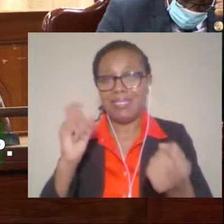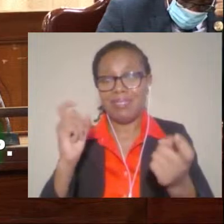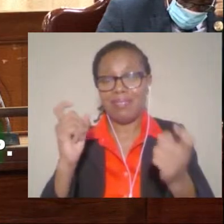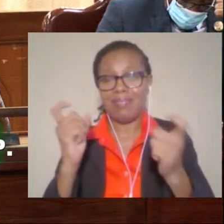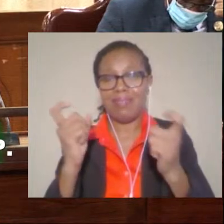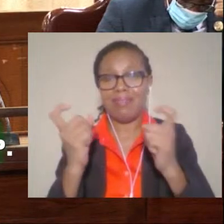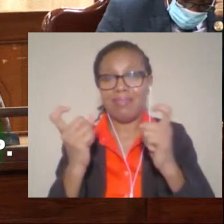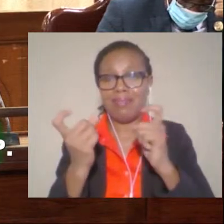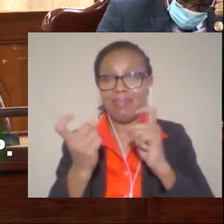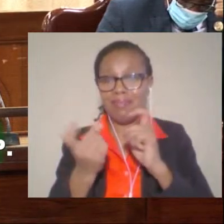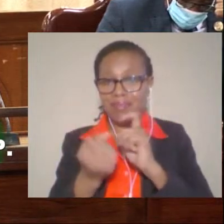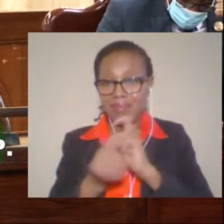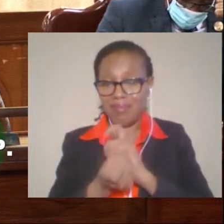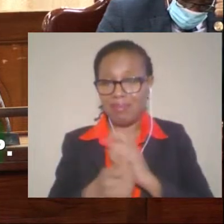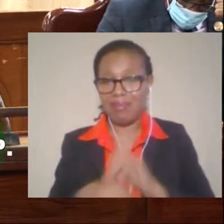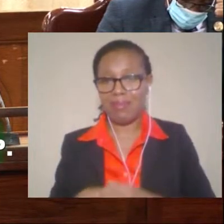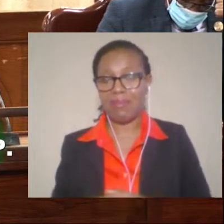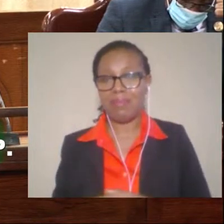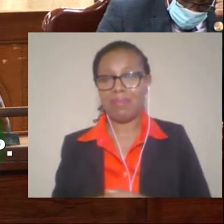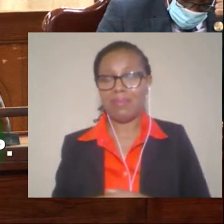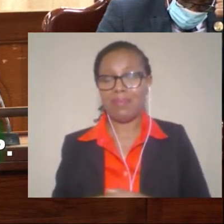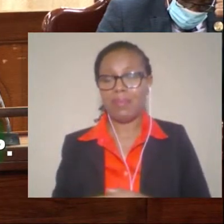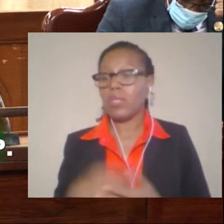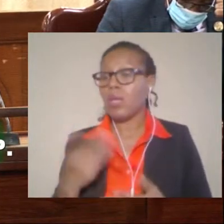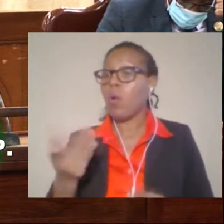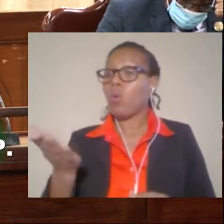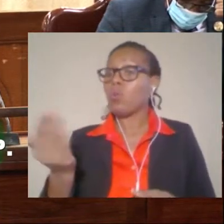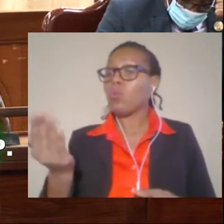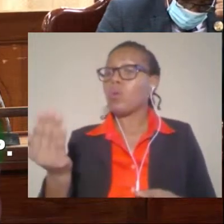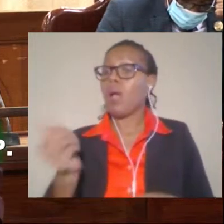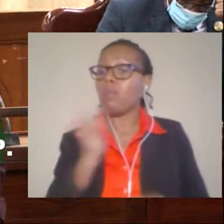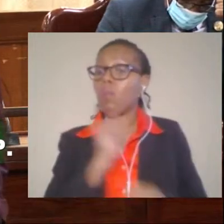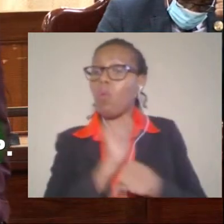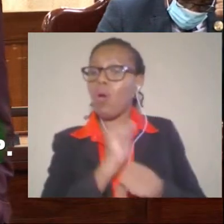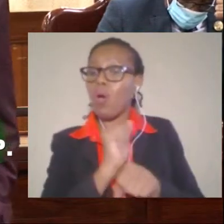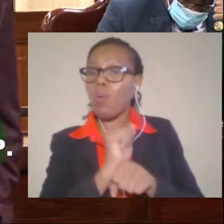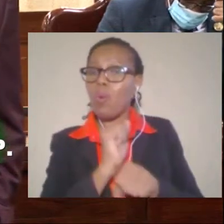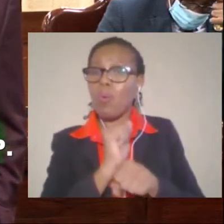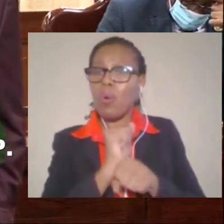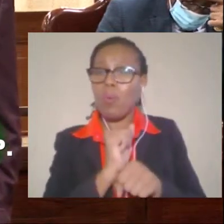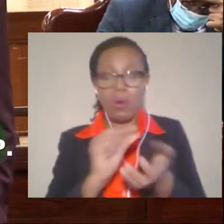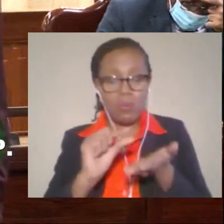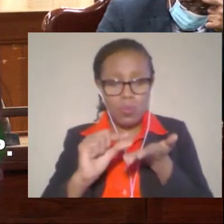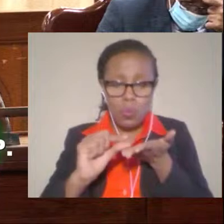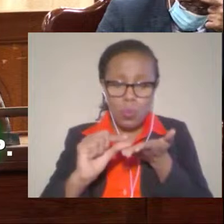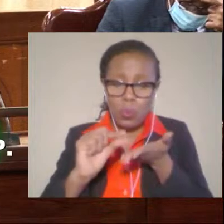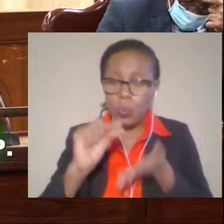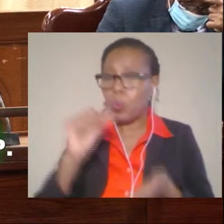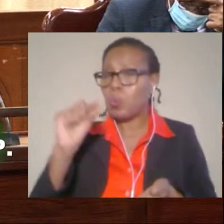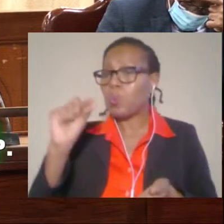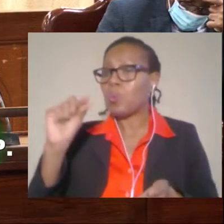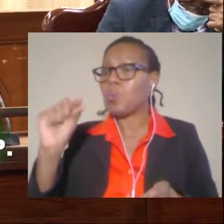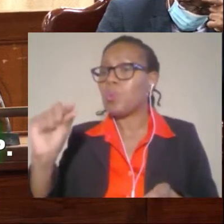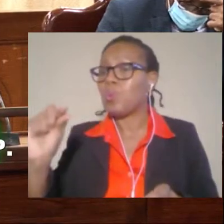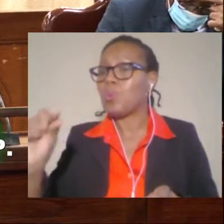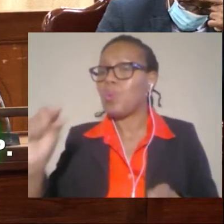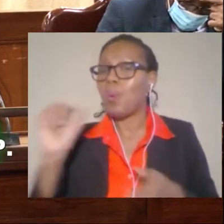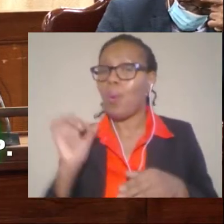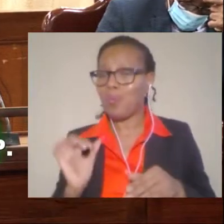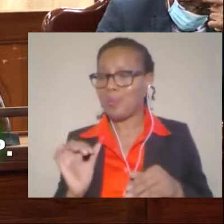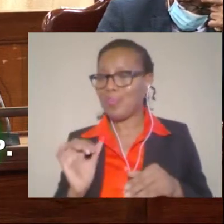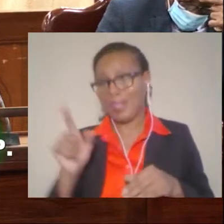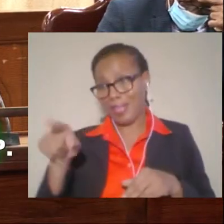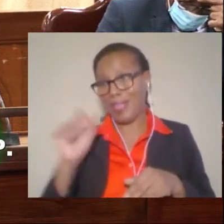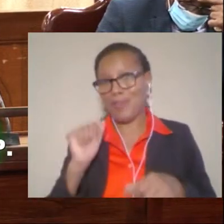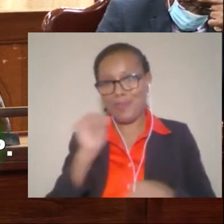and put him in a job. He earns a pittance so that you can say where he's working. Truth is, you've